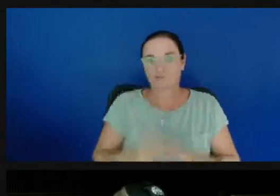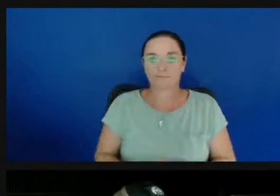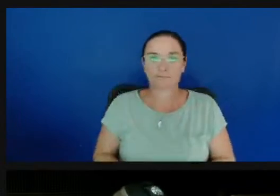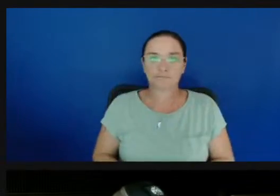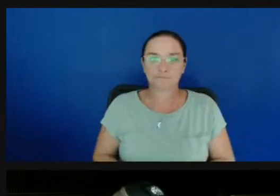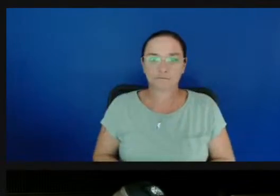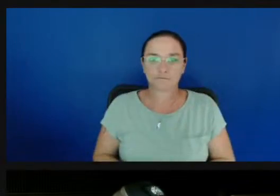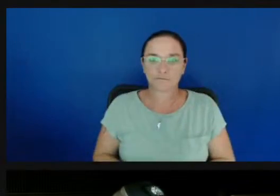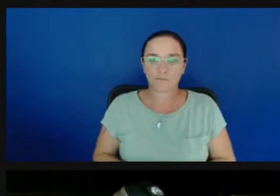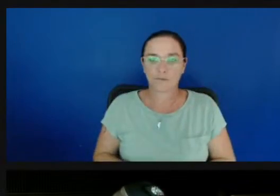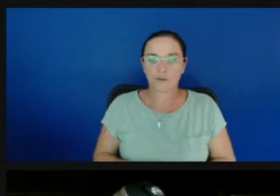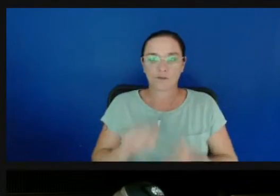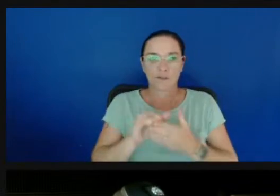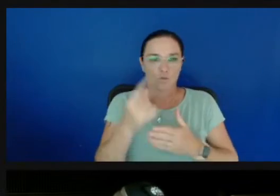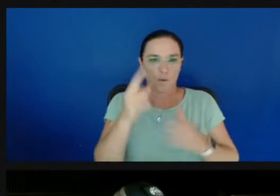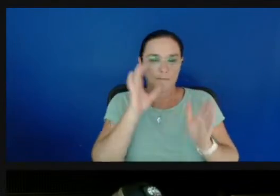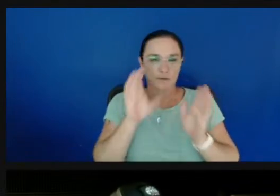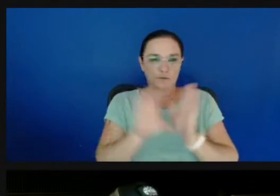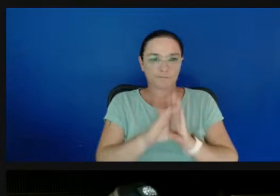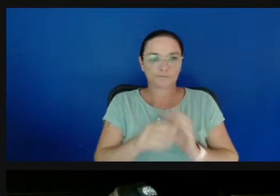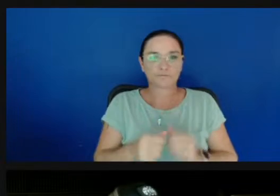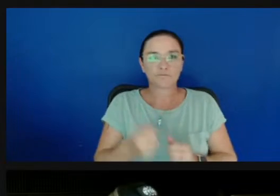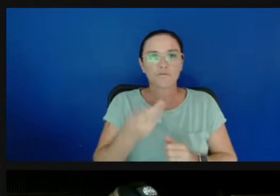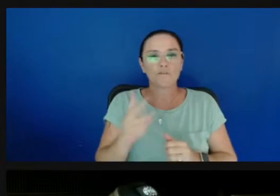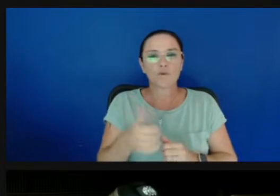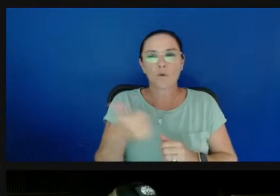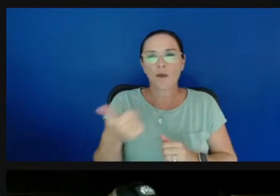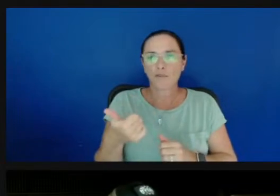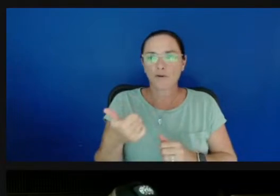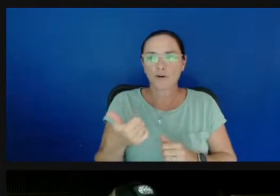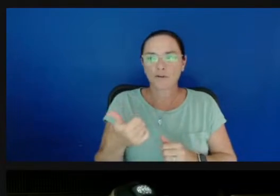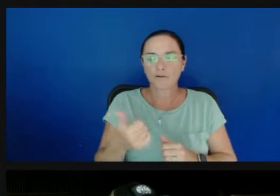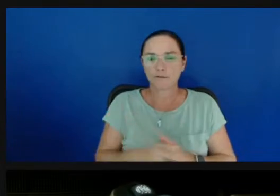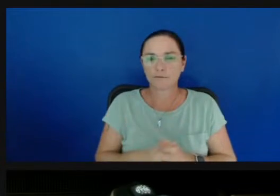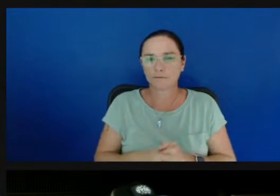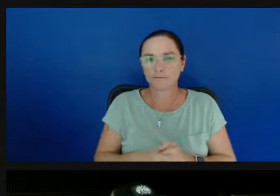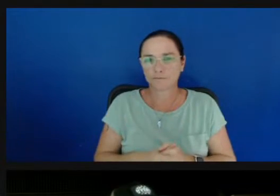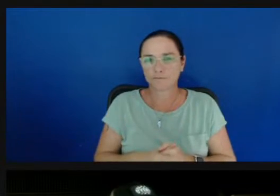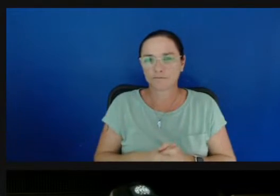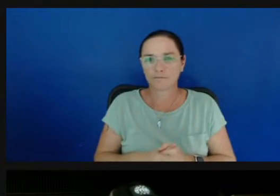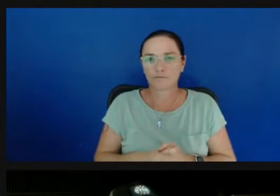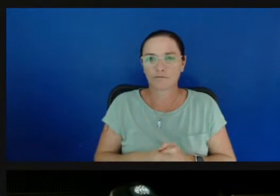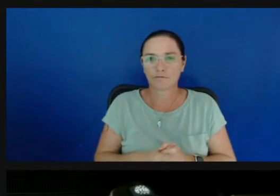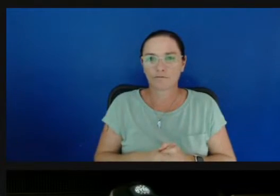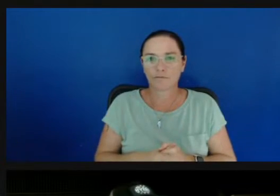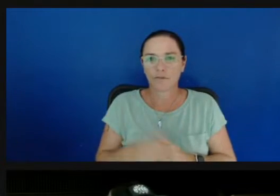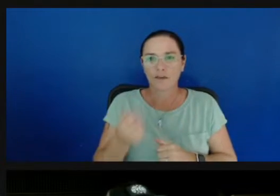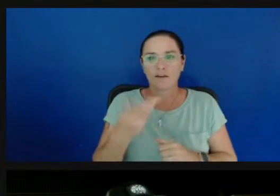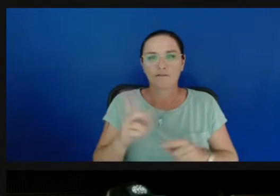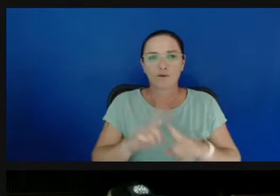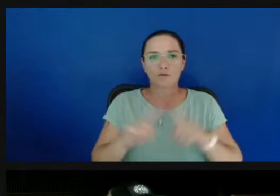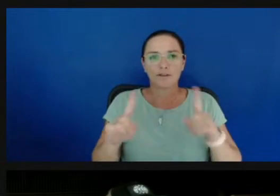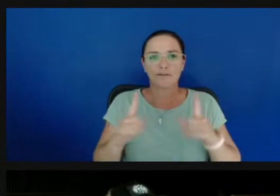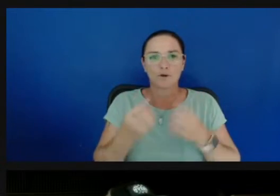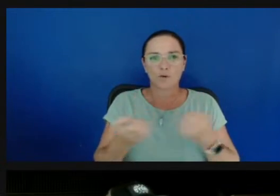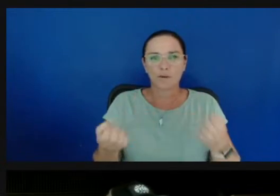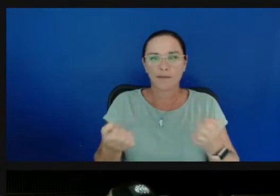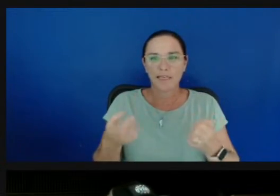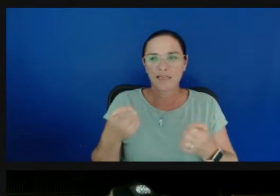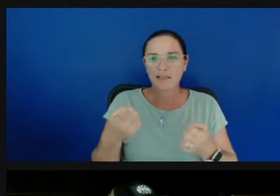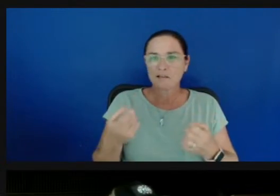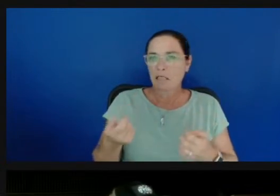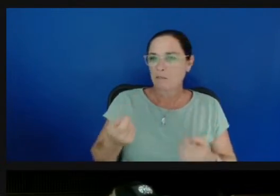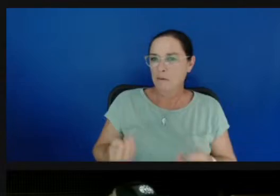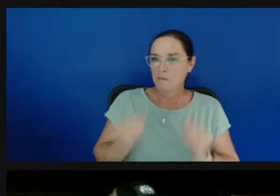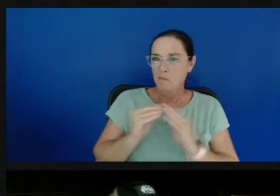So that was one image. There's a couple other releases here. Let's look at them a little more closely. A couple of different instruments. These are a little fancier, it seems like